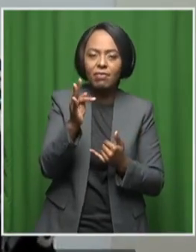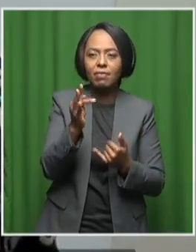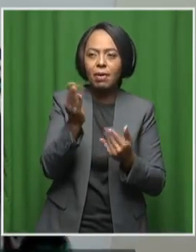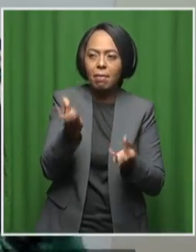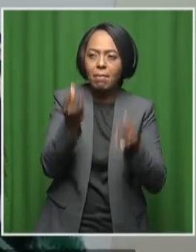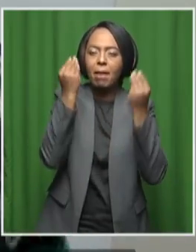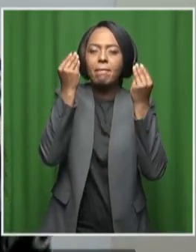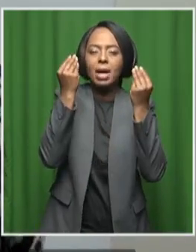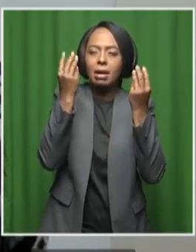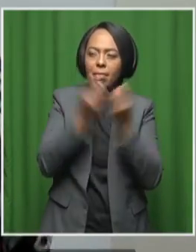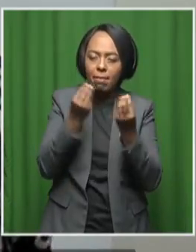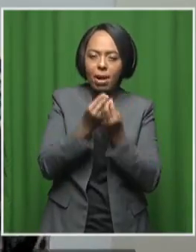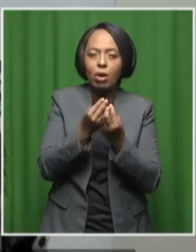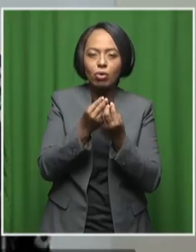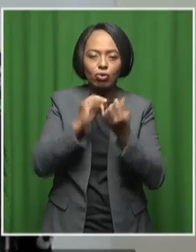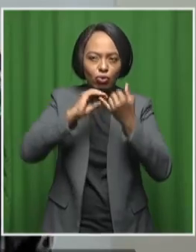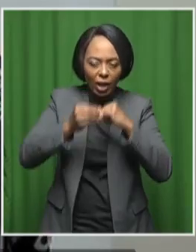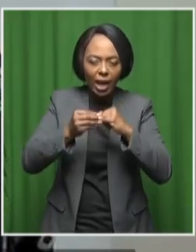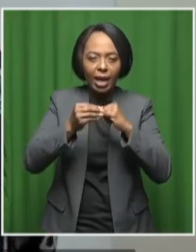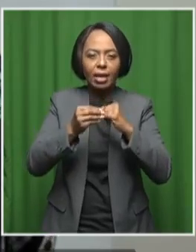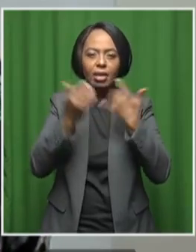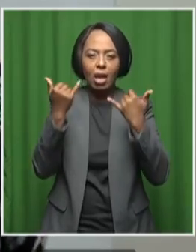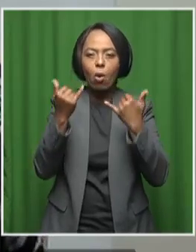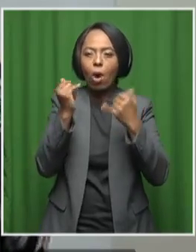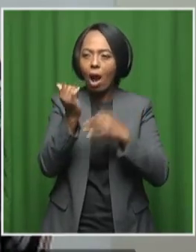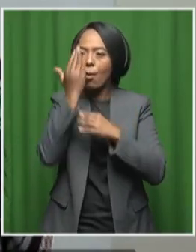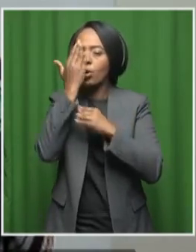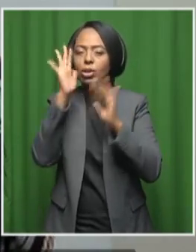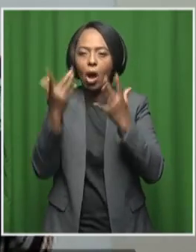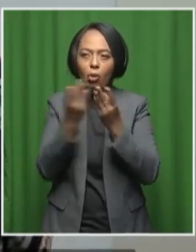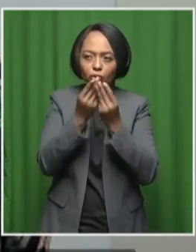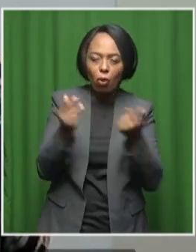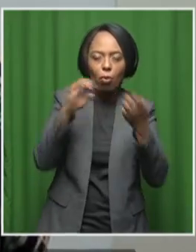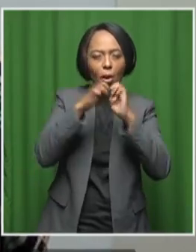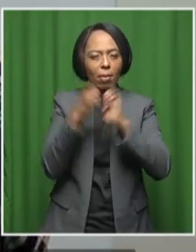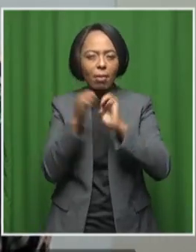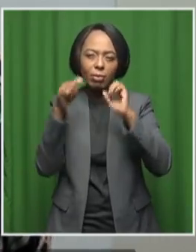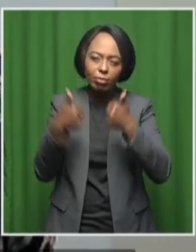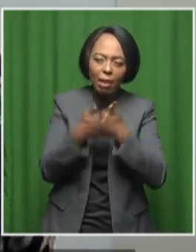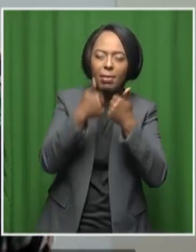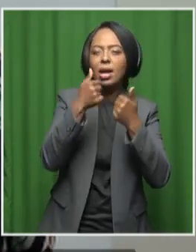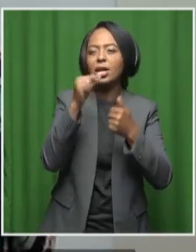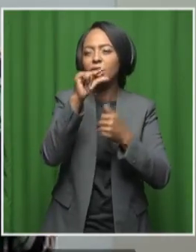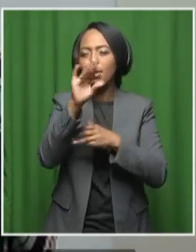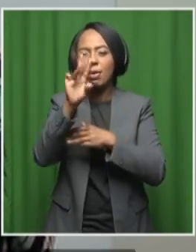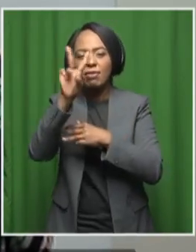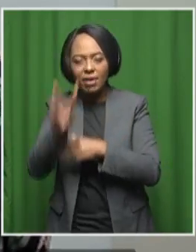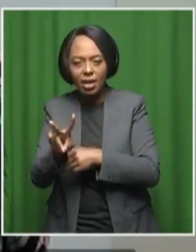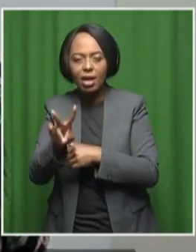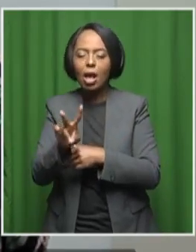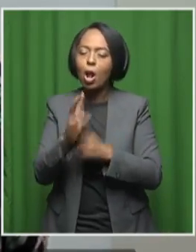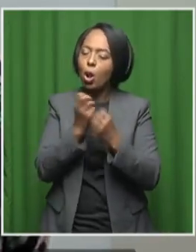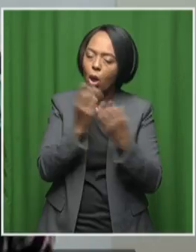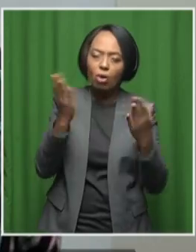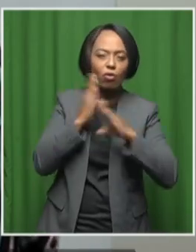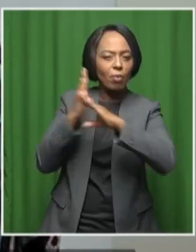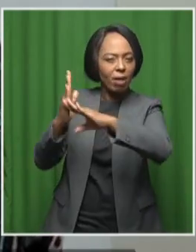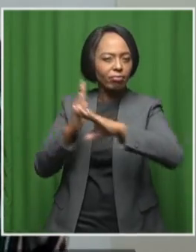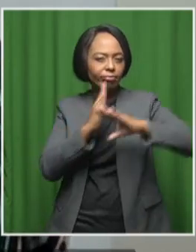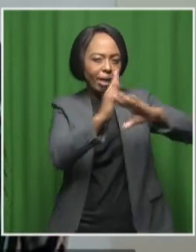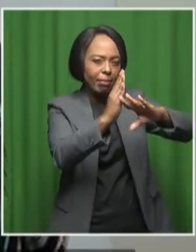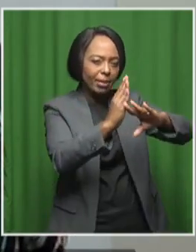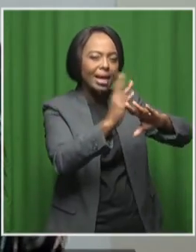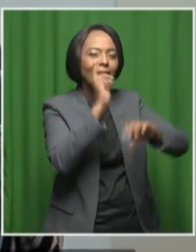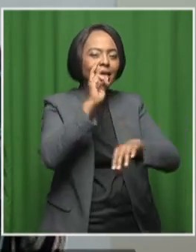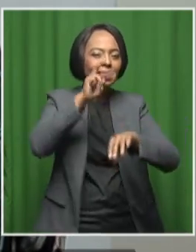away and creating the right systemic approach to dealing with gender-based violence, there's a lot more prevention that needs to happen for us